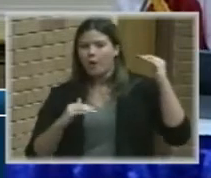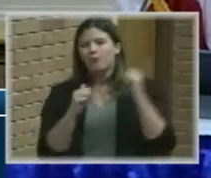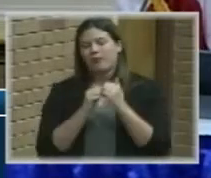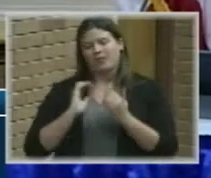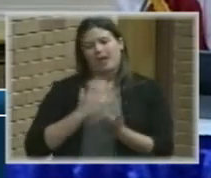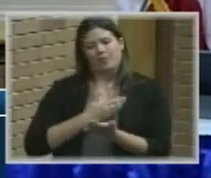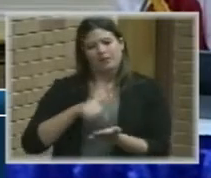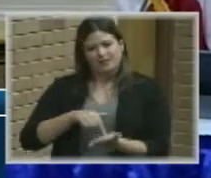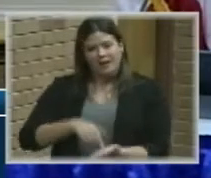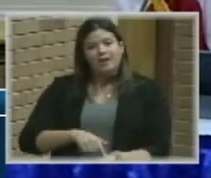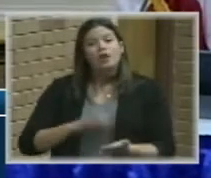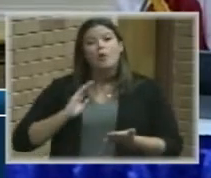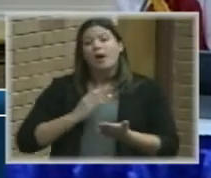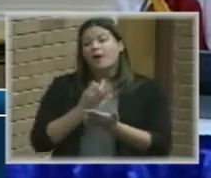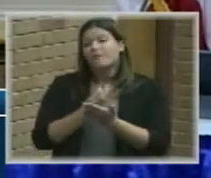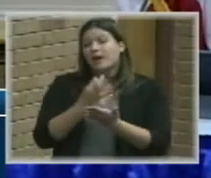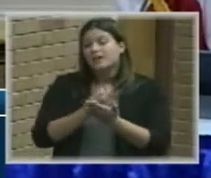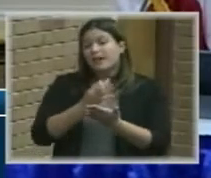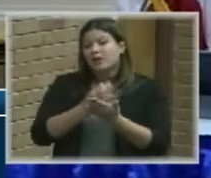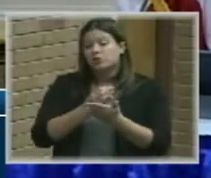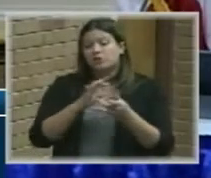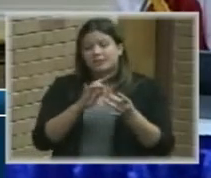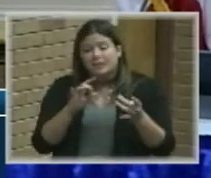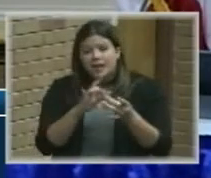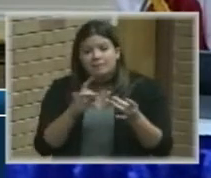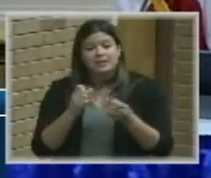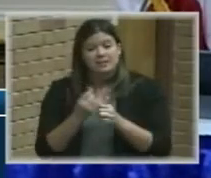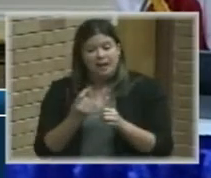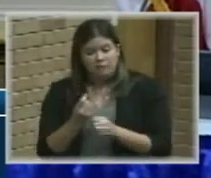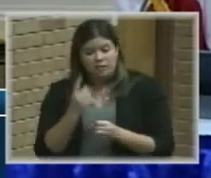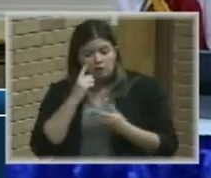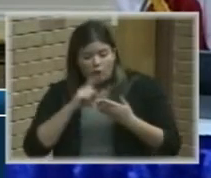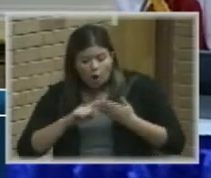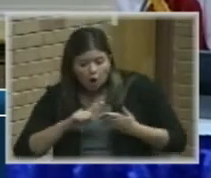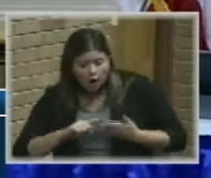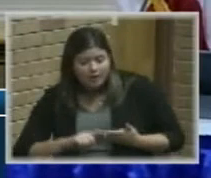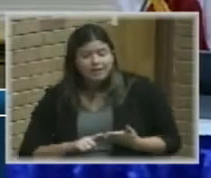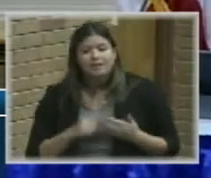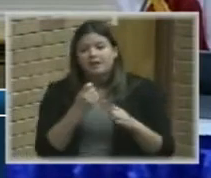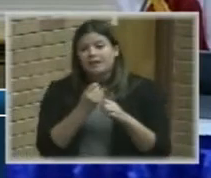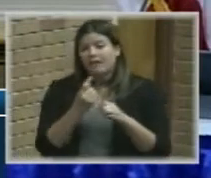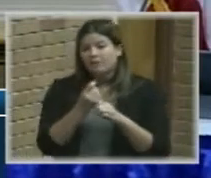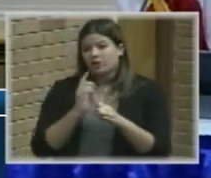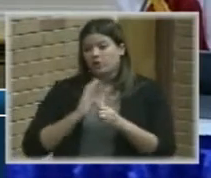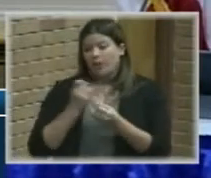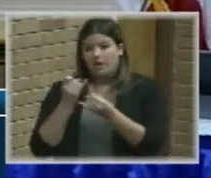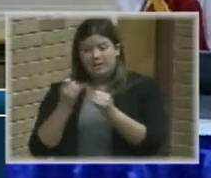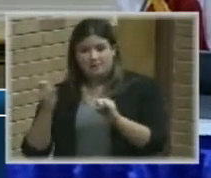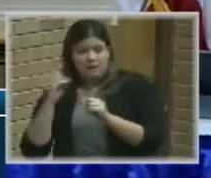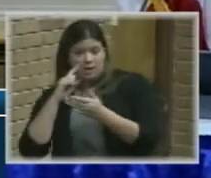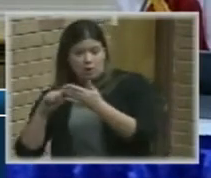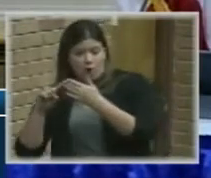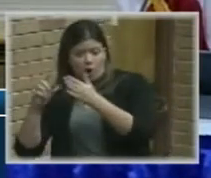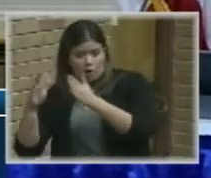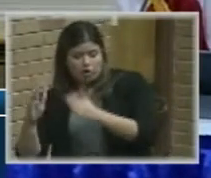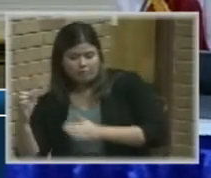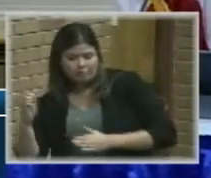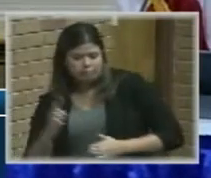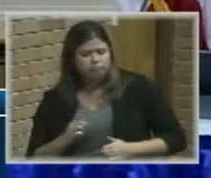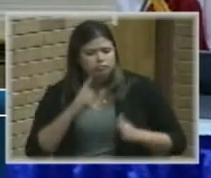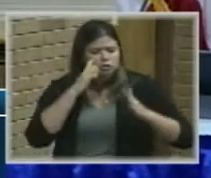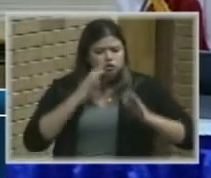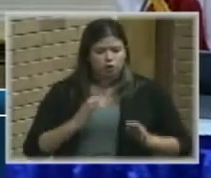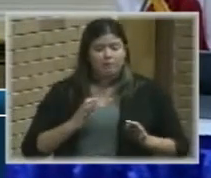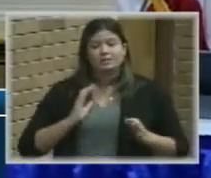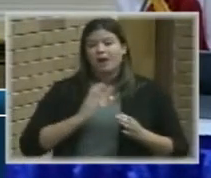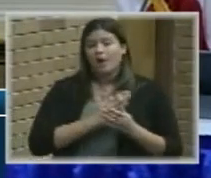our financial statements are audited each year, and each year our independent auditor determines that those financial statements